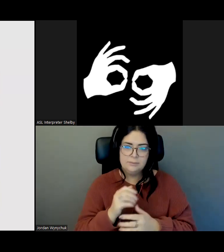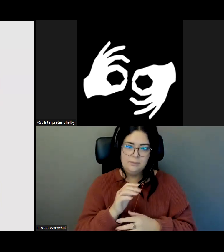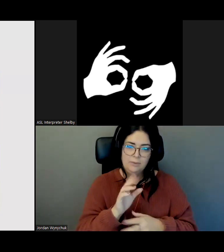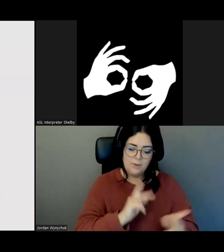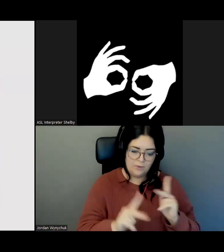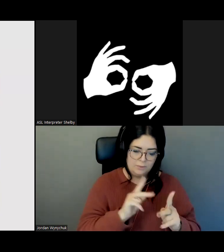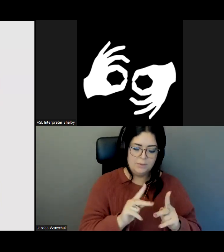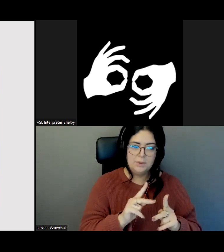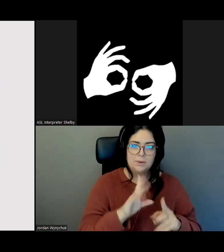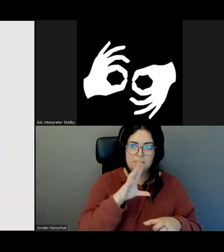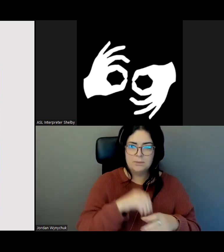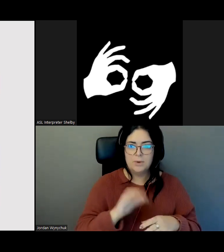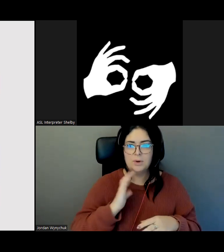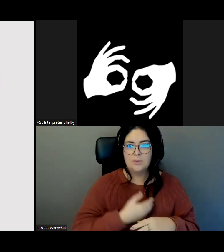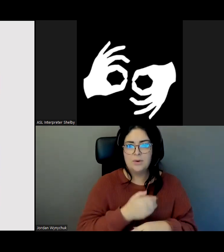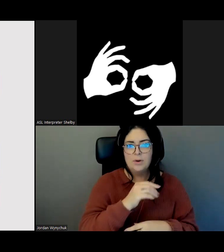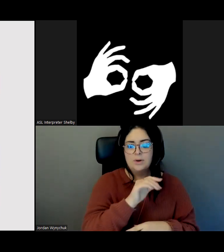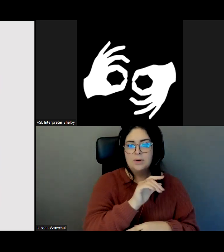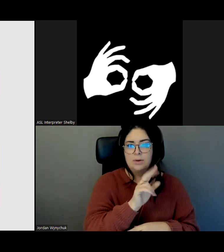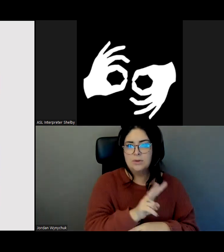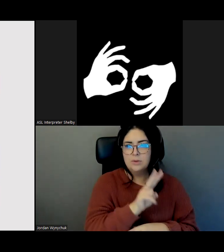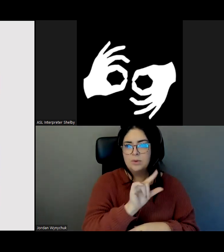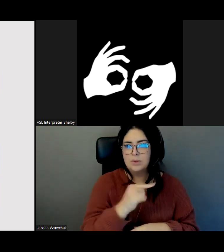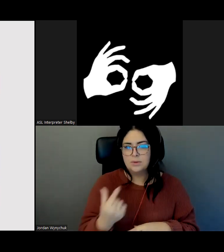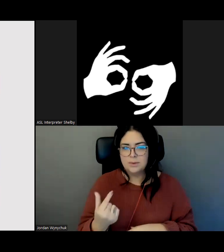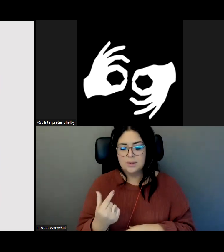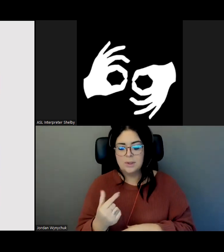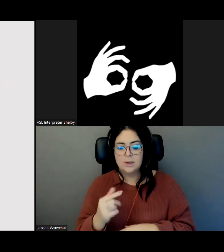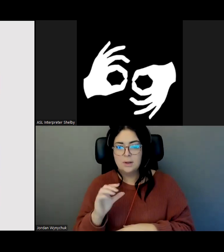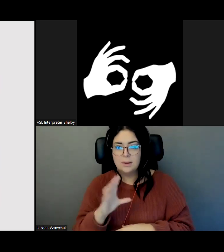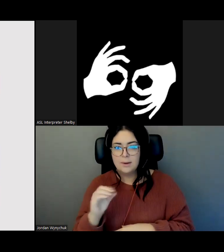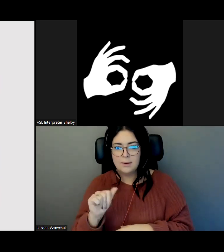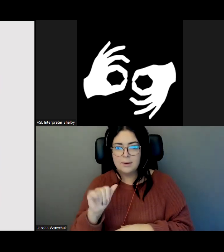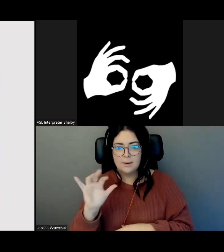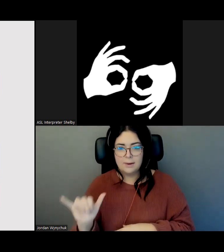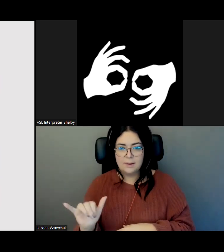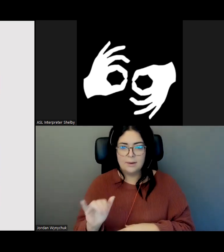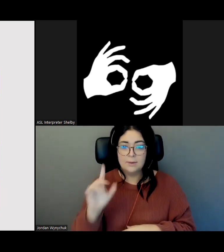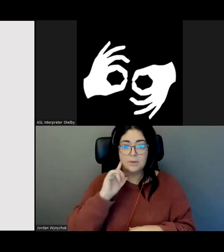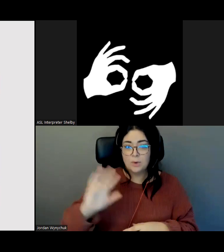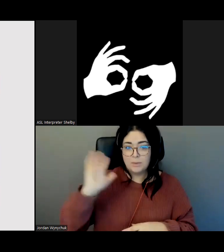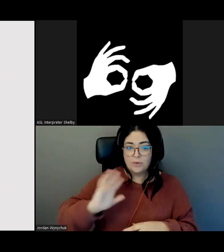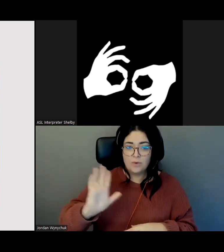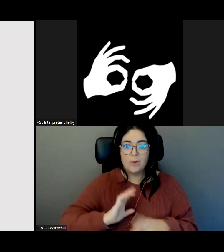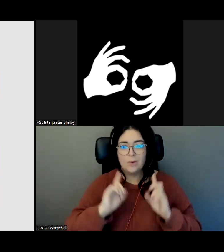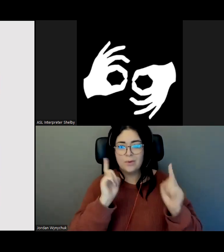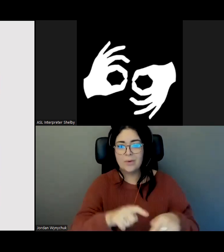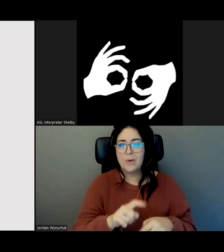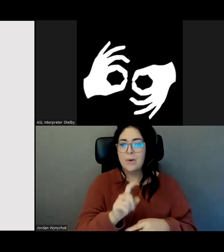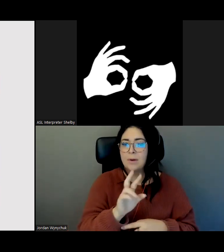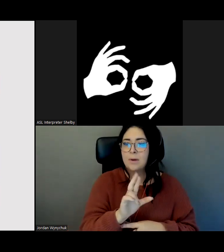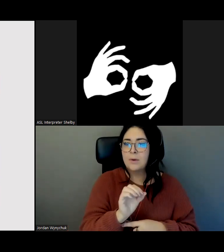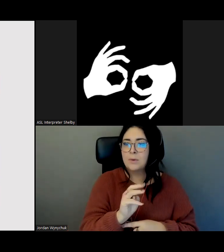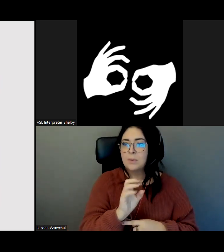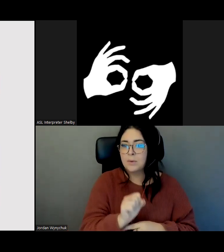QS LGBTQI plus community. Some examples of past community outings include Trip to the Rooms Museum, The Art of